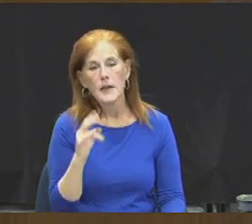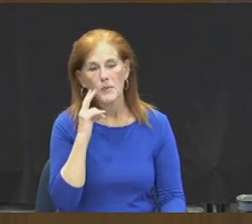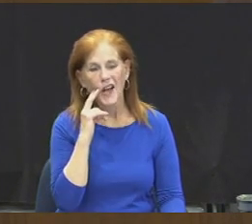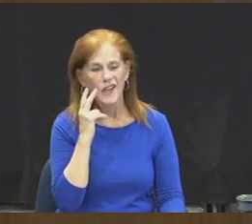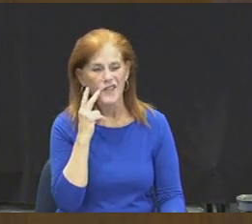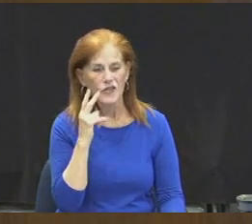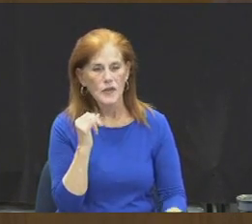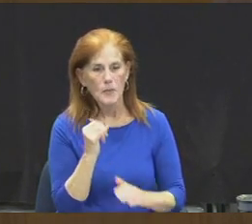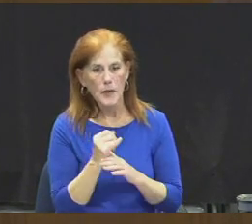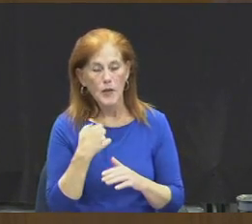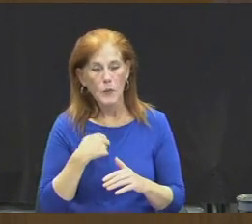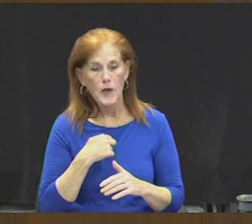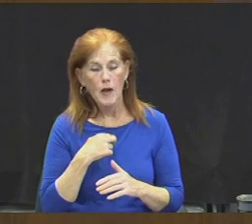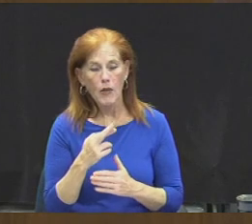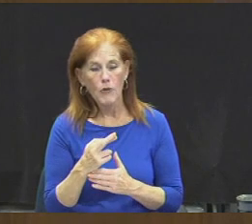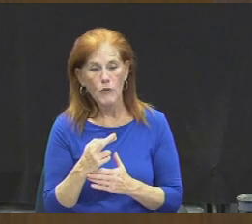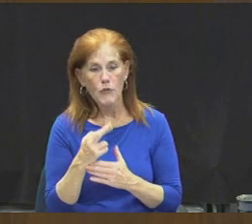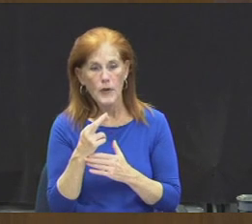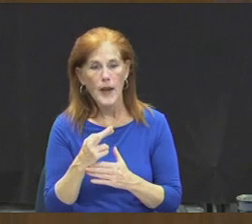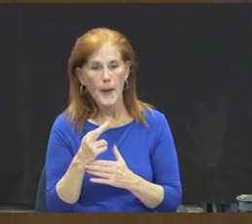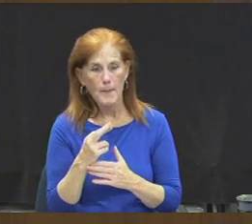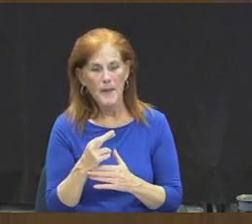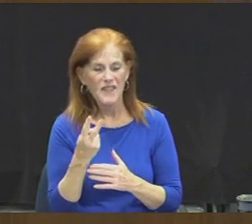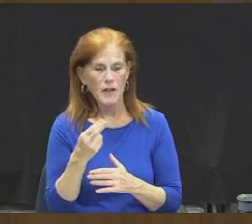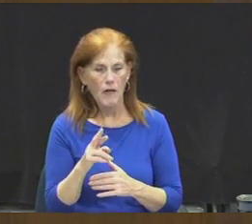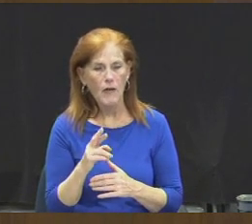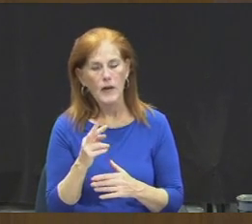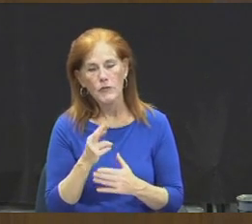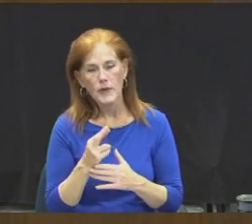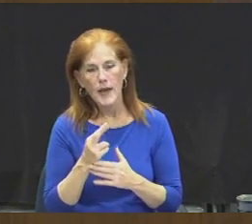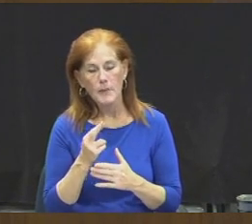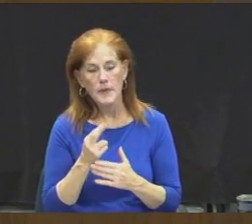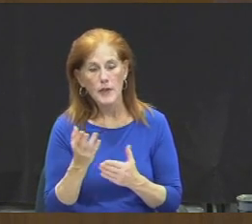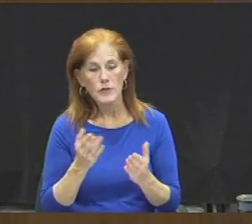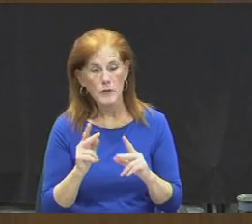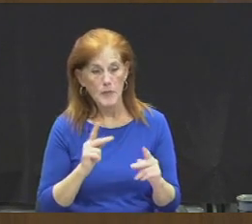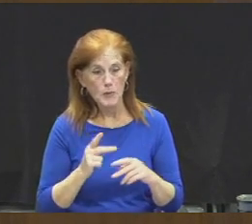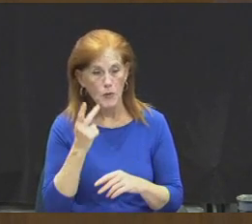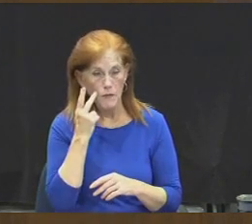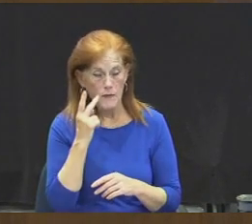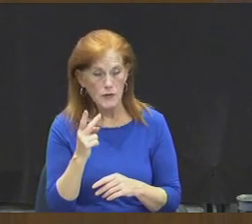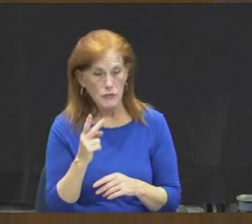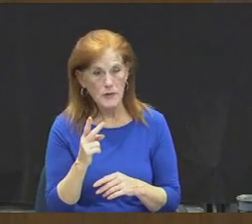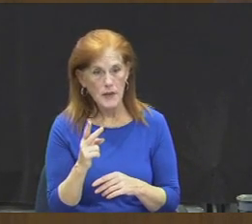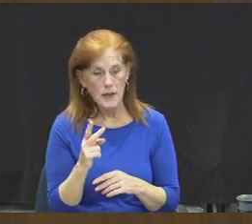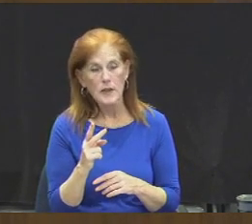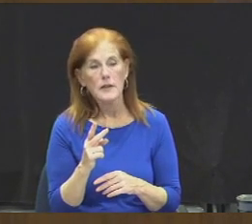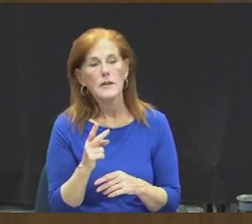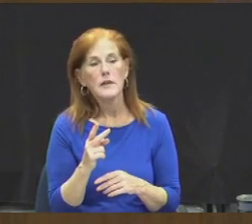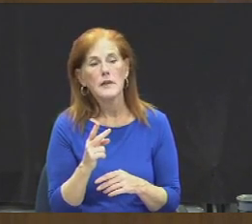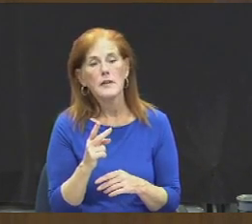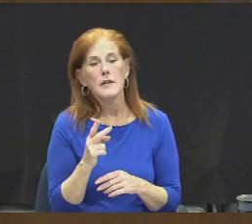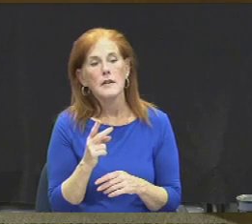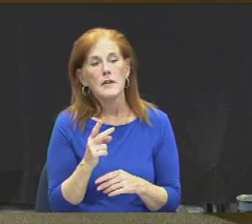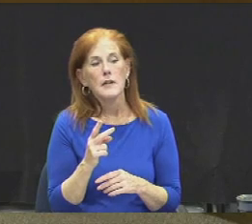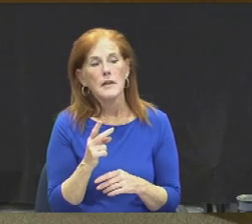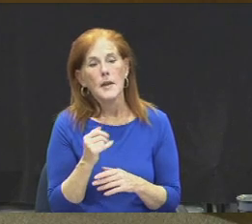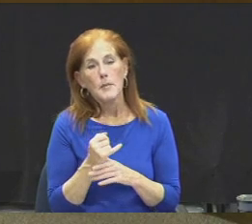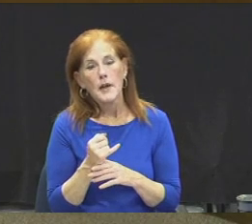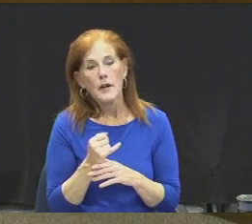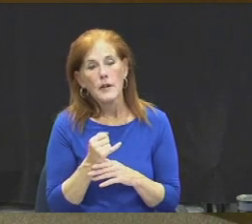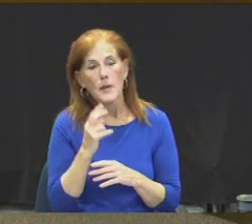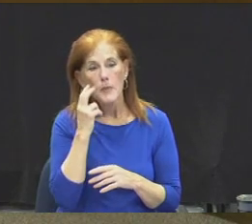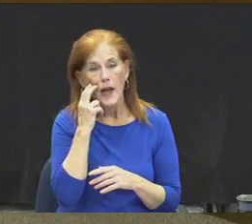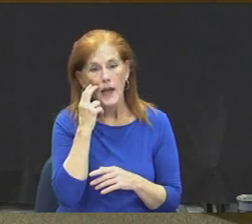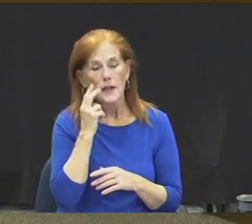the vocational rehabilitation agency that serves individuals that are visually impaired, blind, and deafblind. Thanks, Nancy.